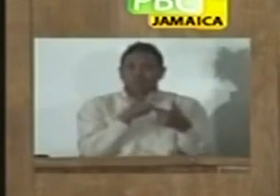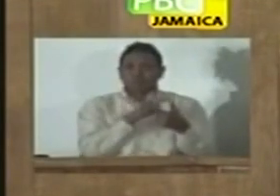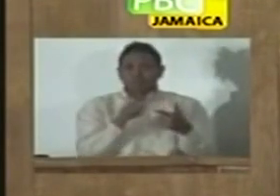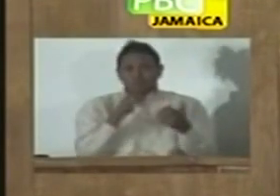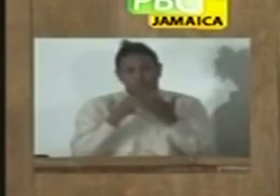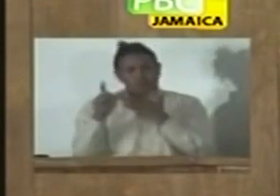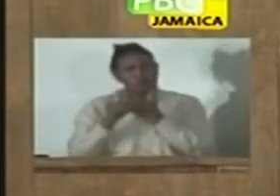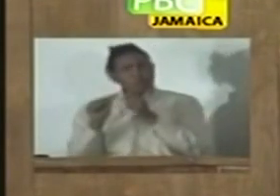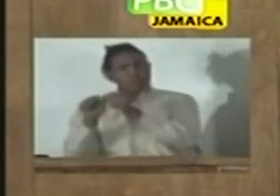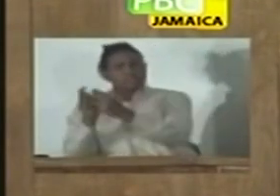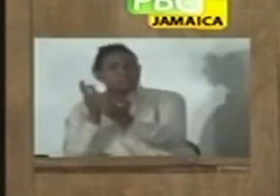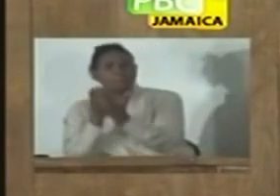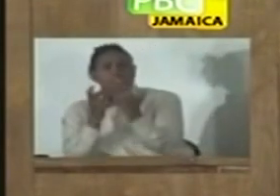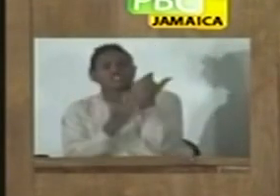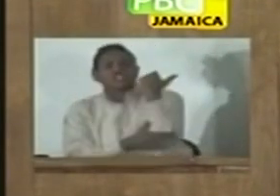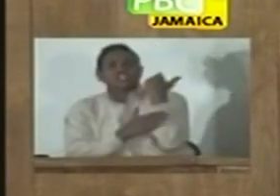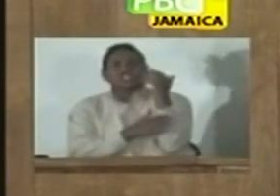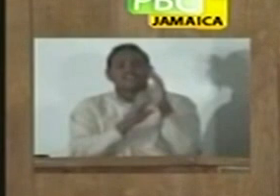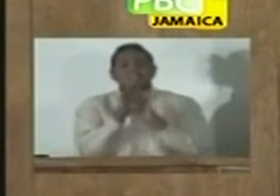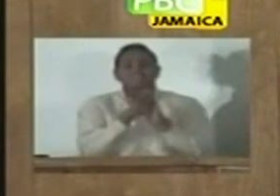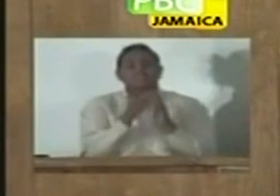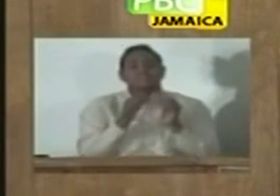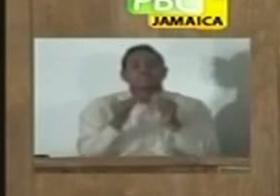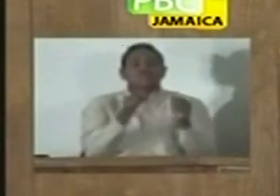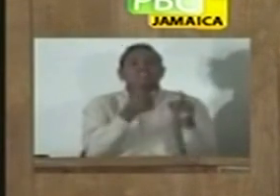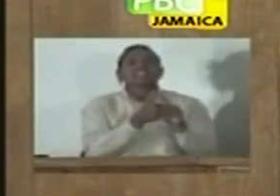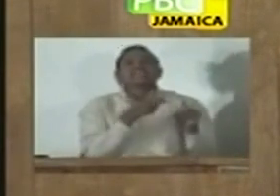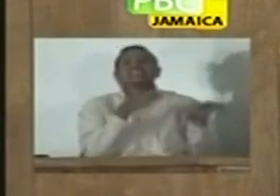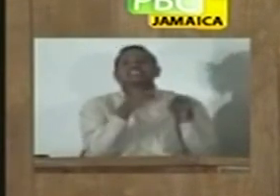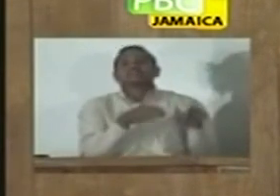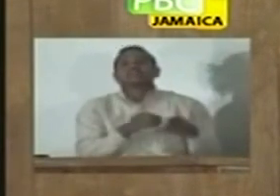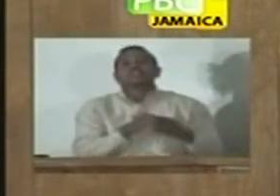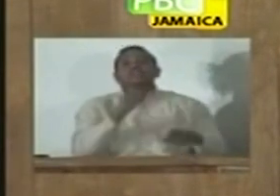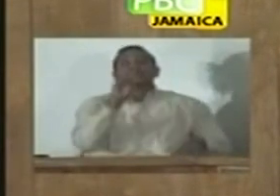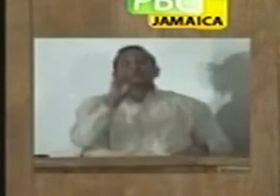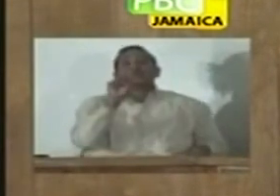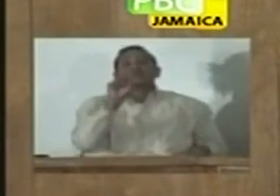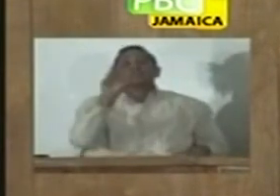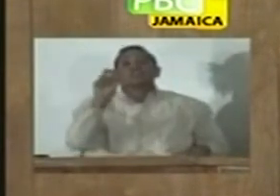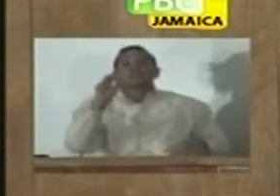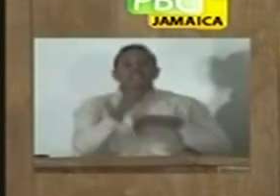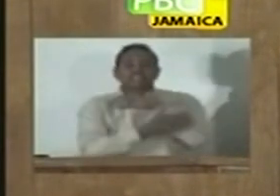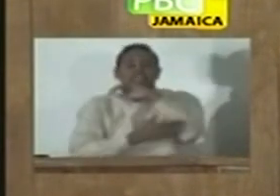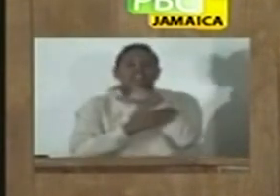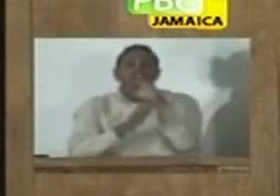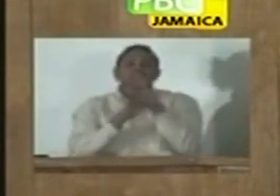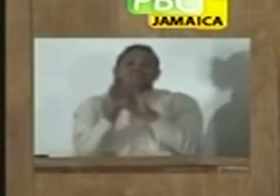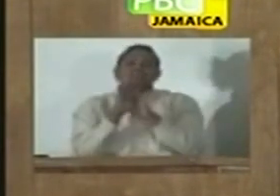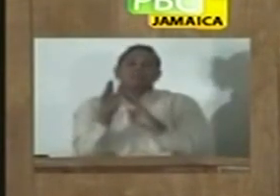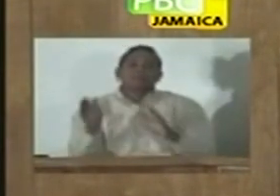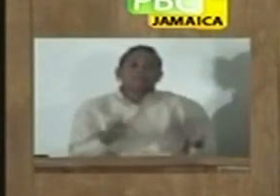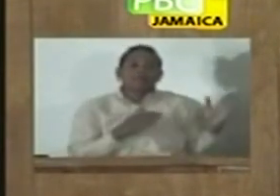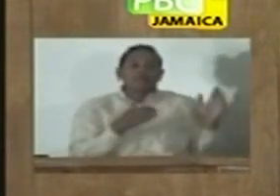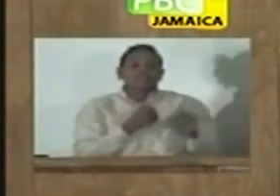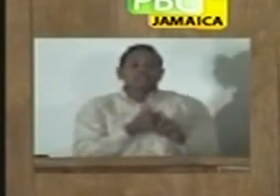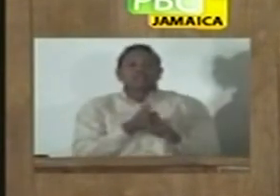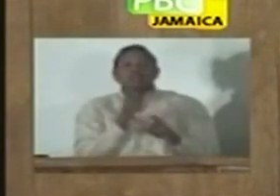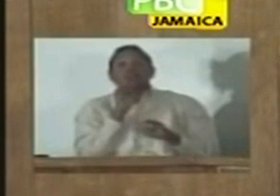National Development Strategy as articulated in 2030 National Development Plan. Spoke